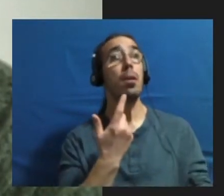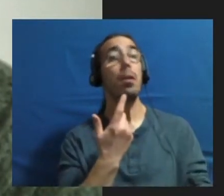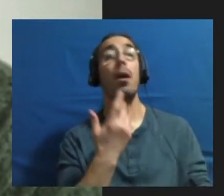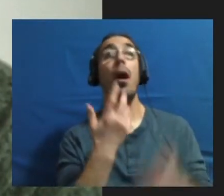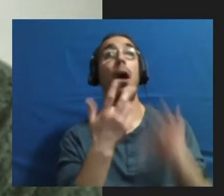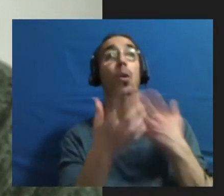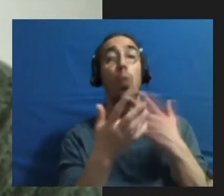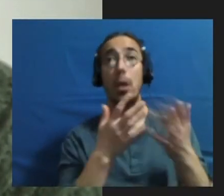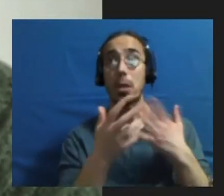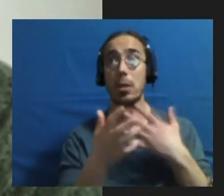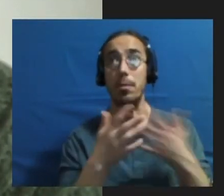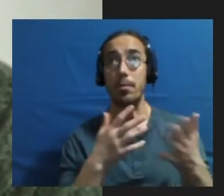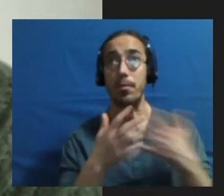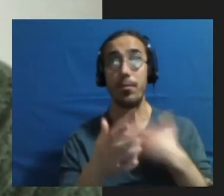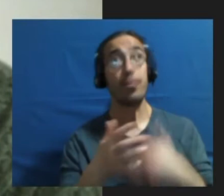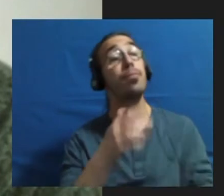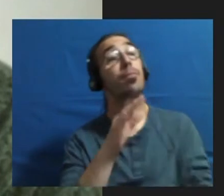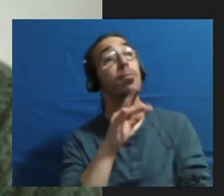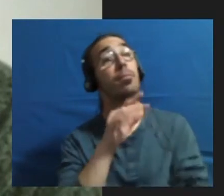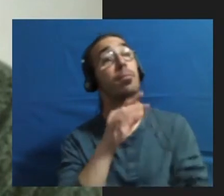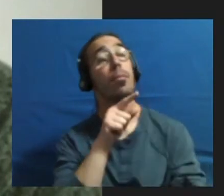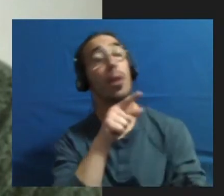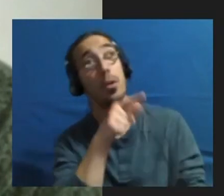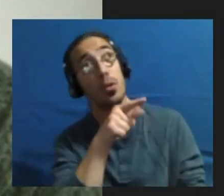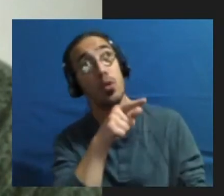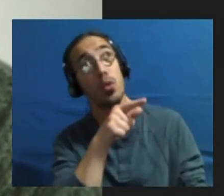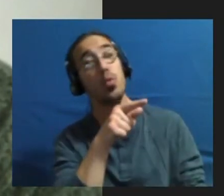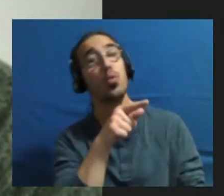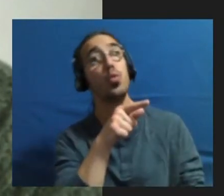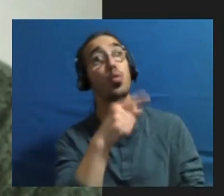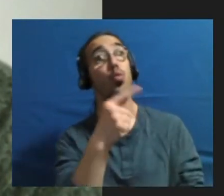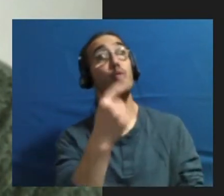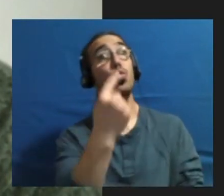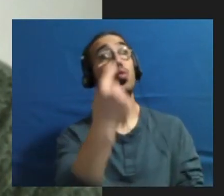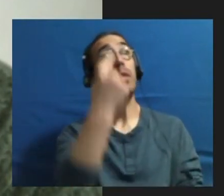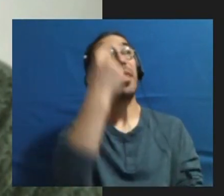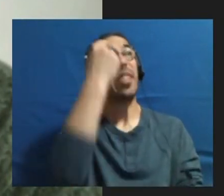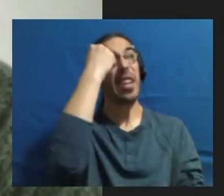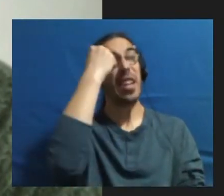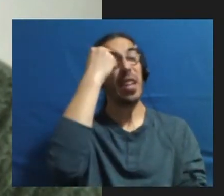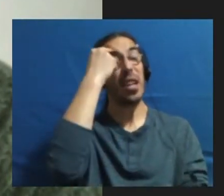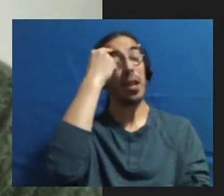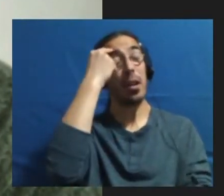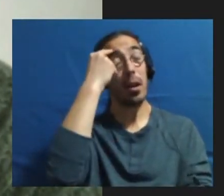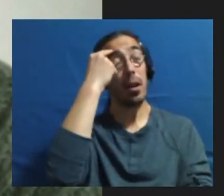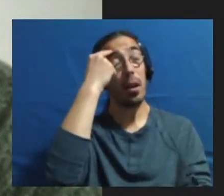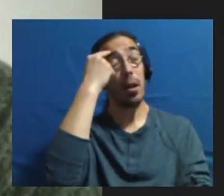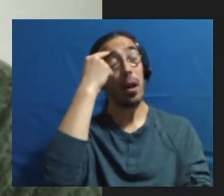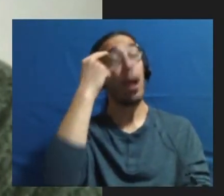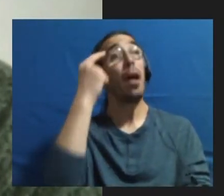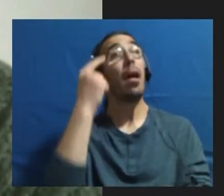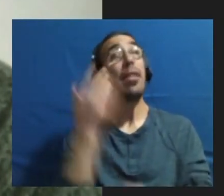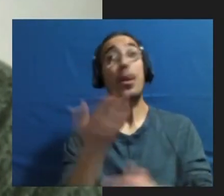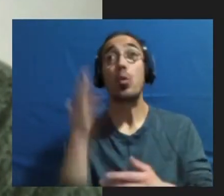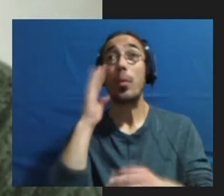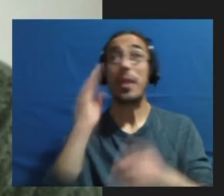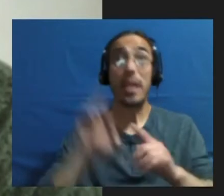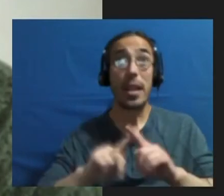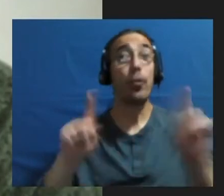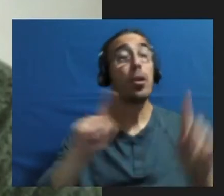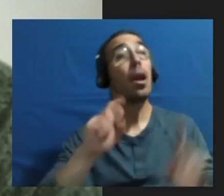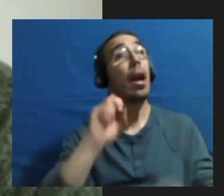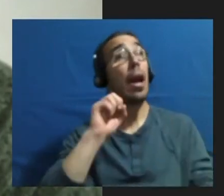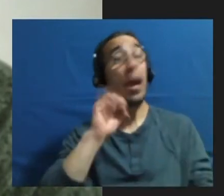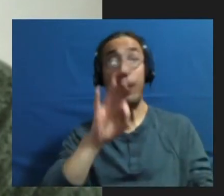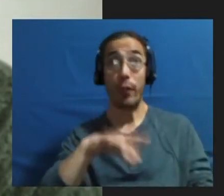anyway, do you think that things would have been different had you found